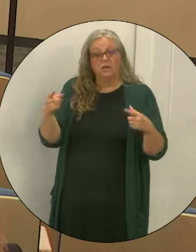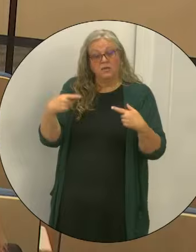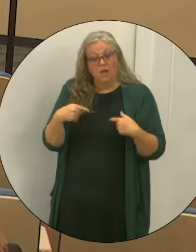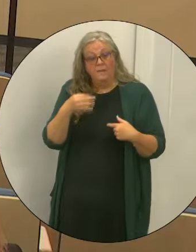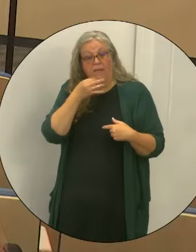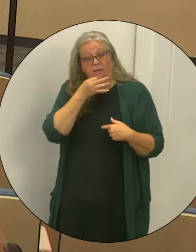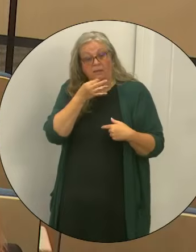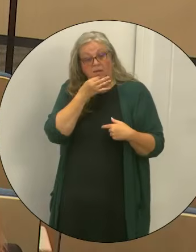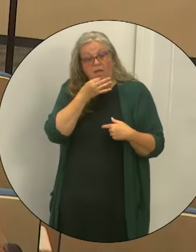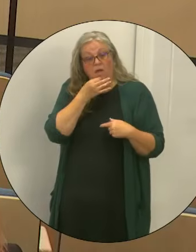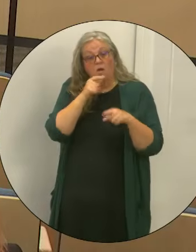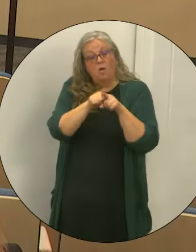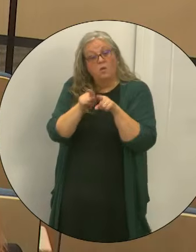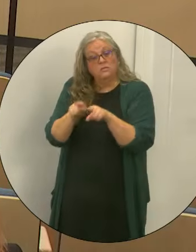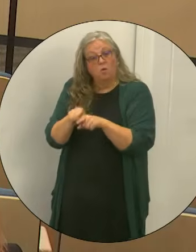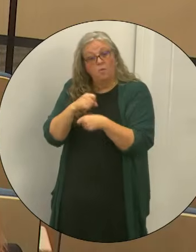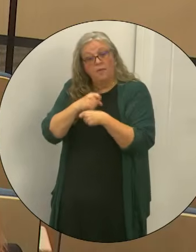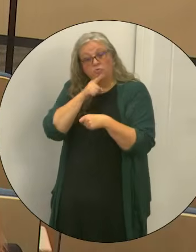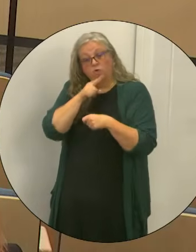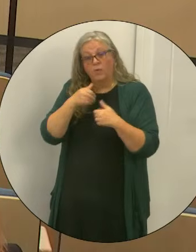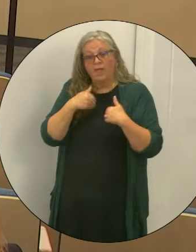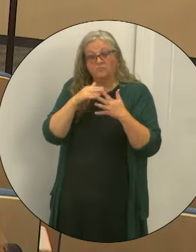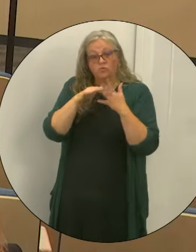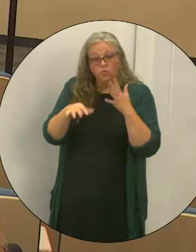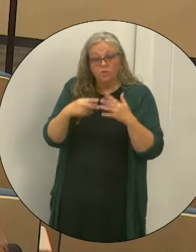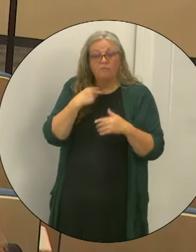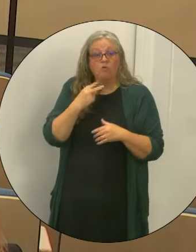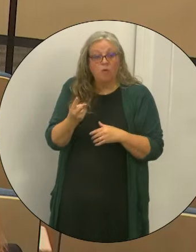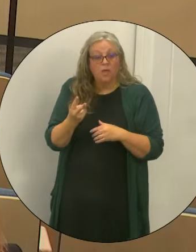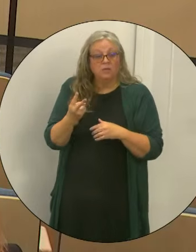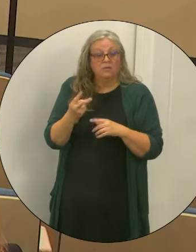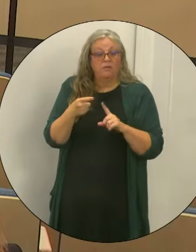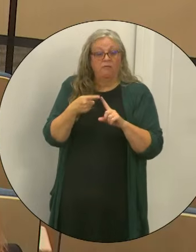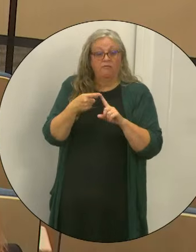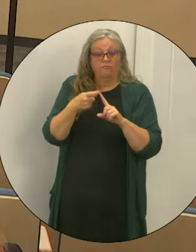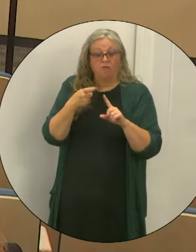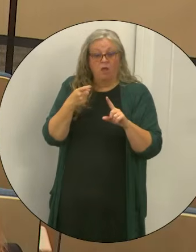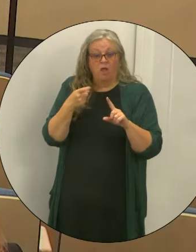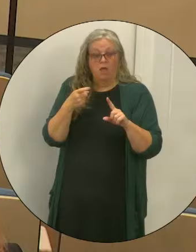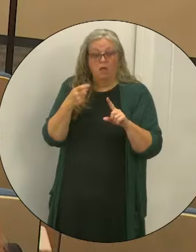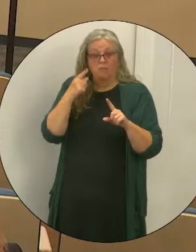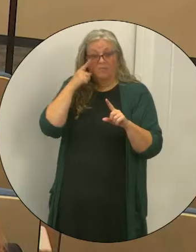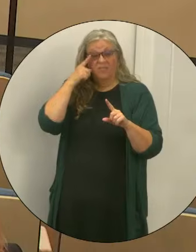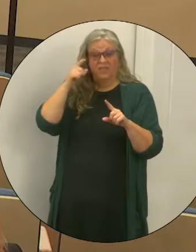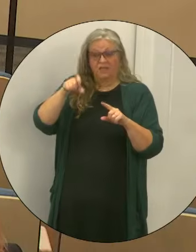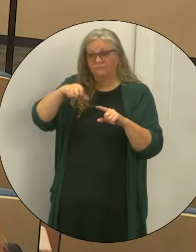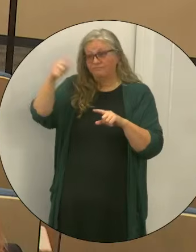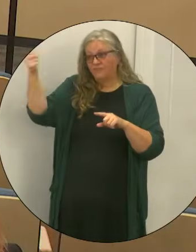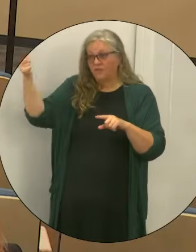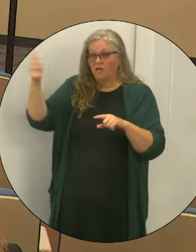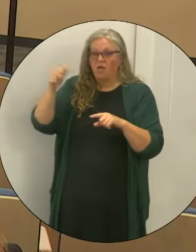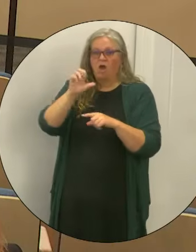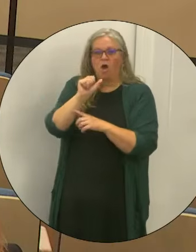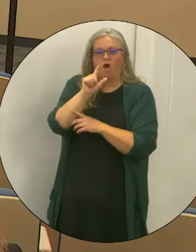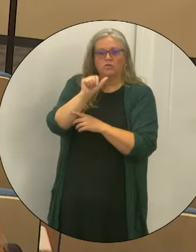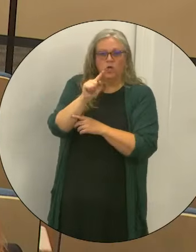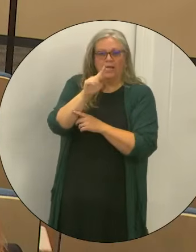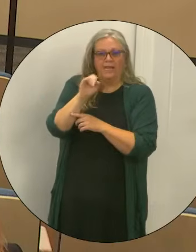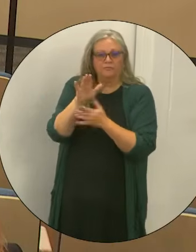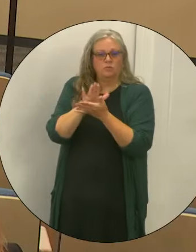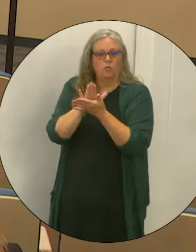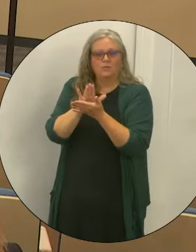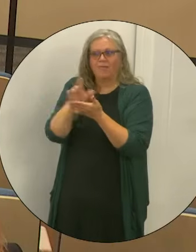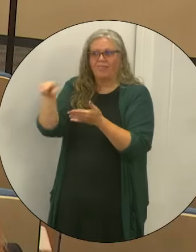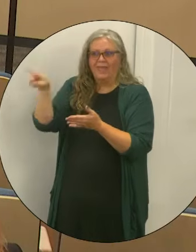as well as ensuring that we have the student voice from our alternative schools. They have not